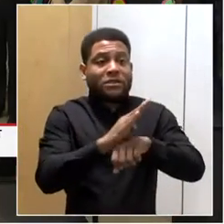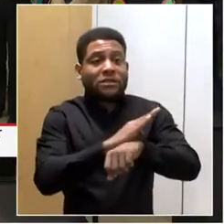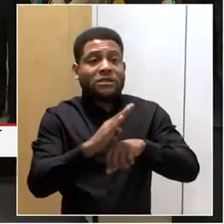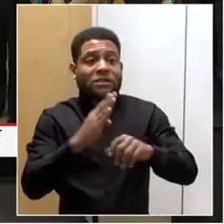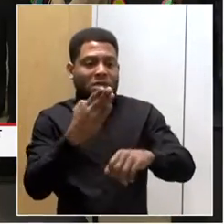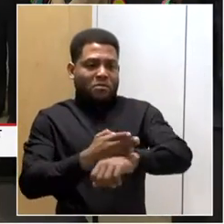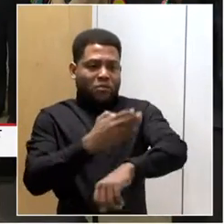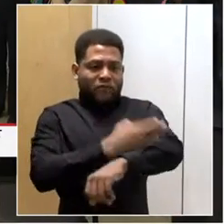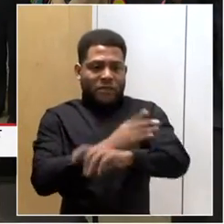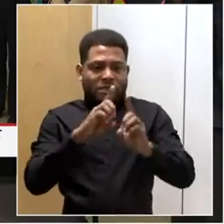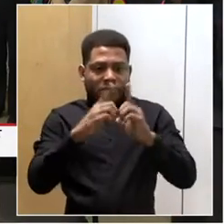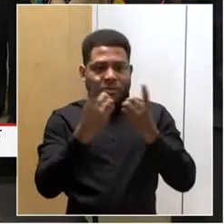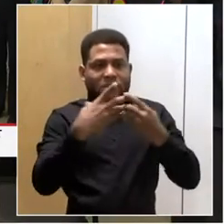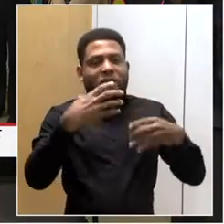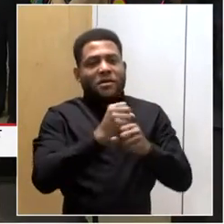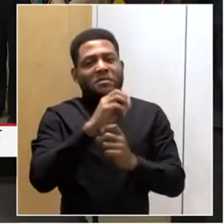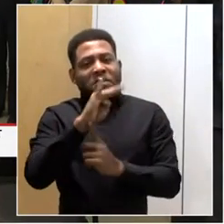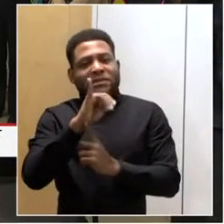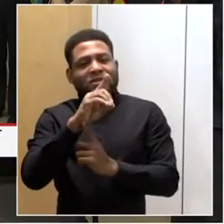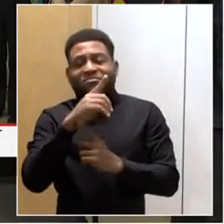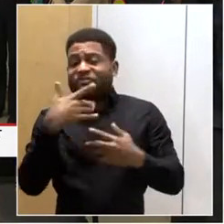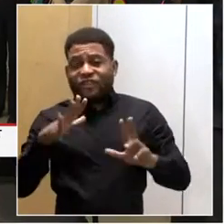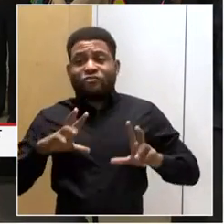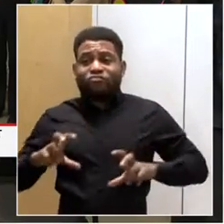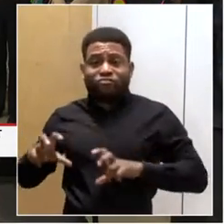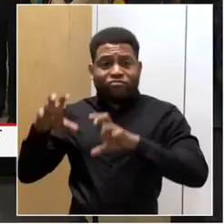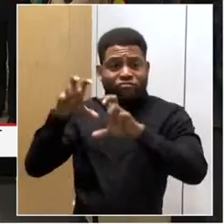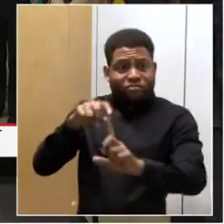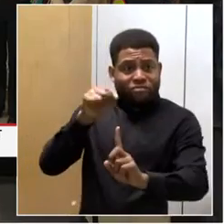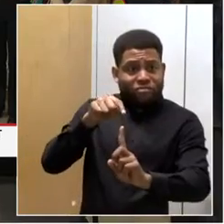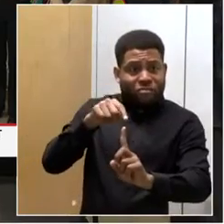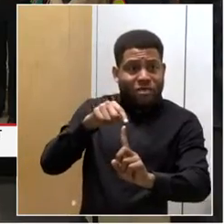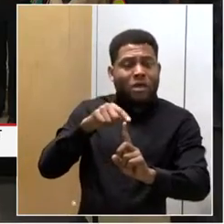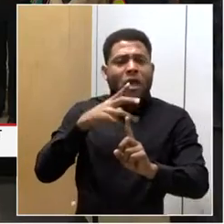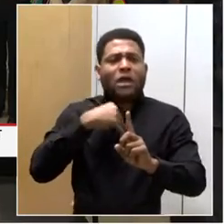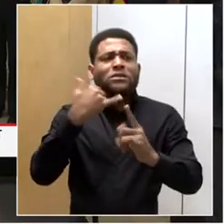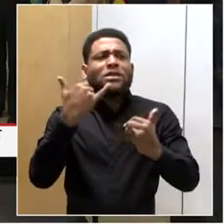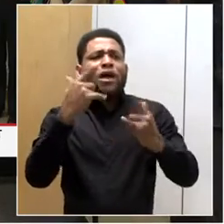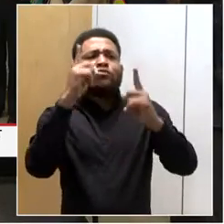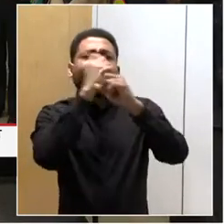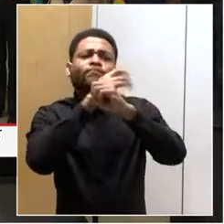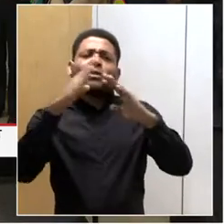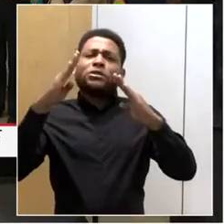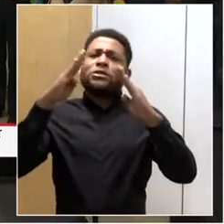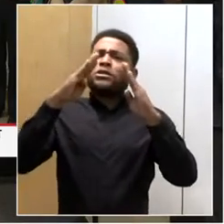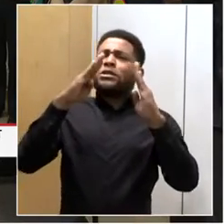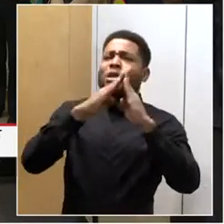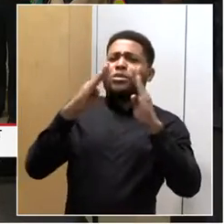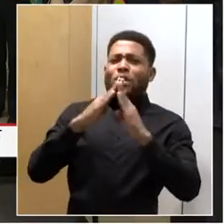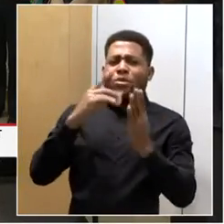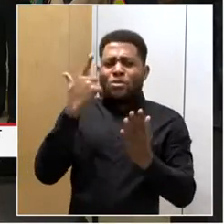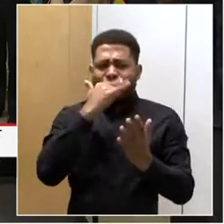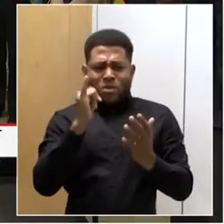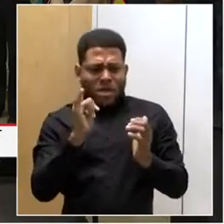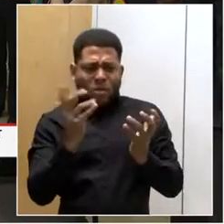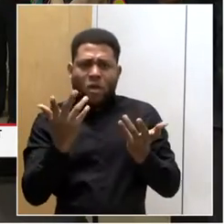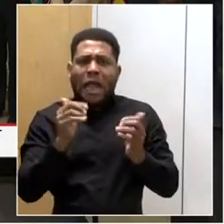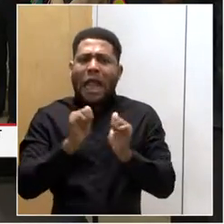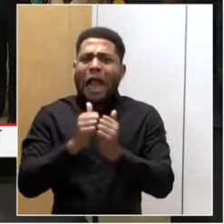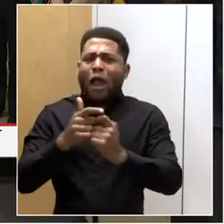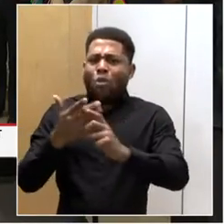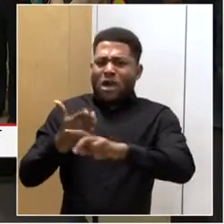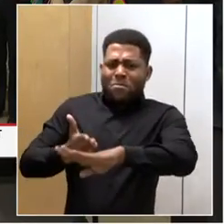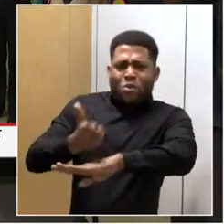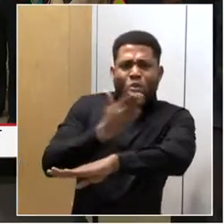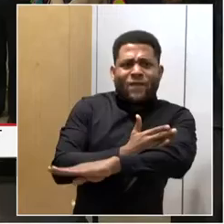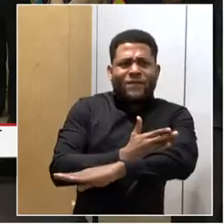into prioritizing investments in downtown and also visioning what could be in downtown. And that's captured in the Downtown Action Plan and in the Public